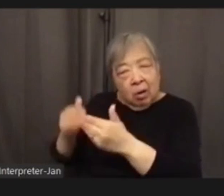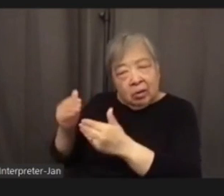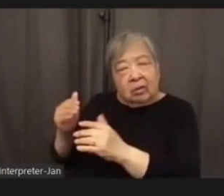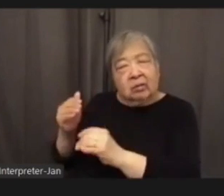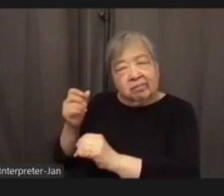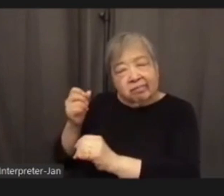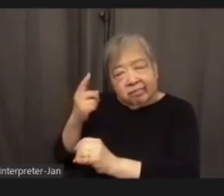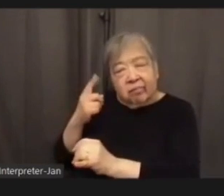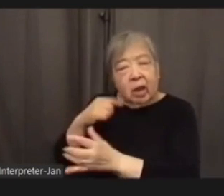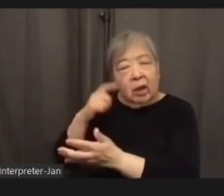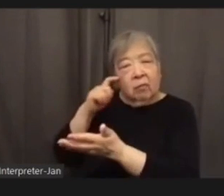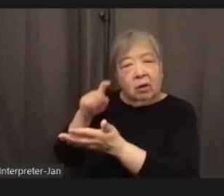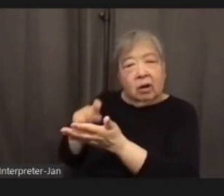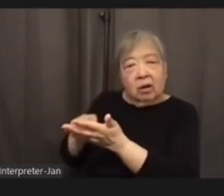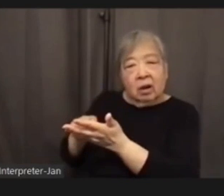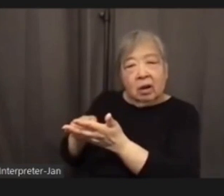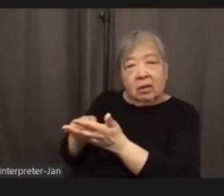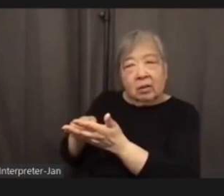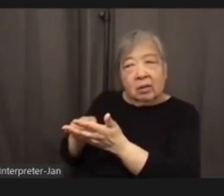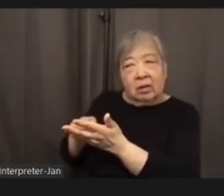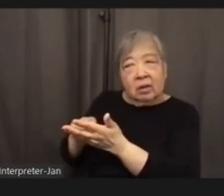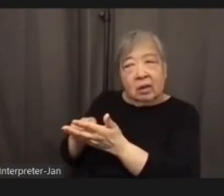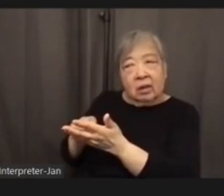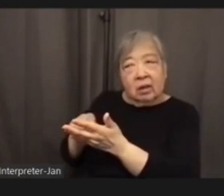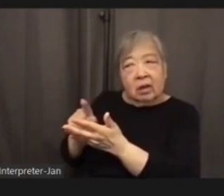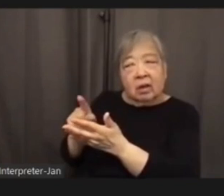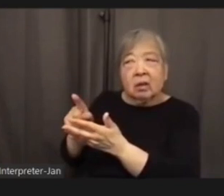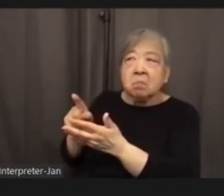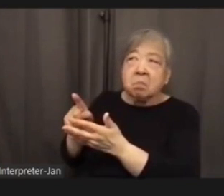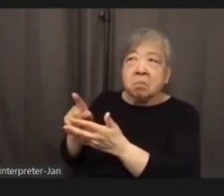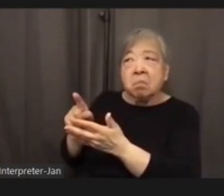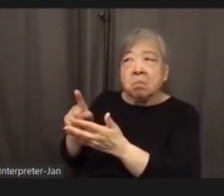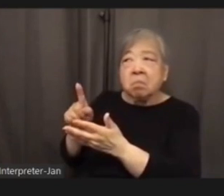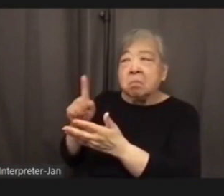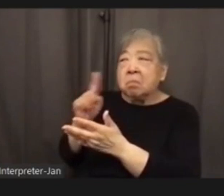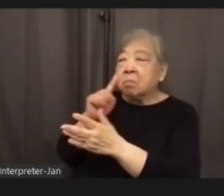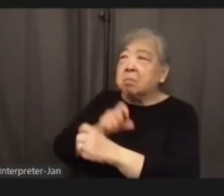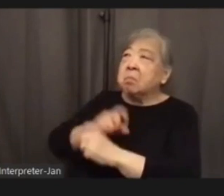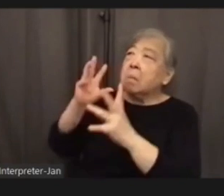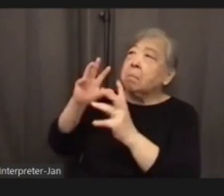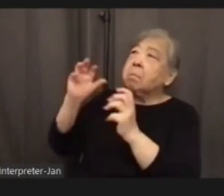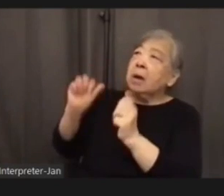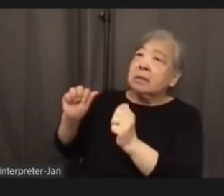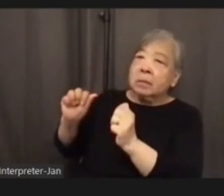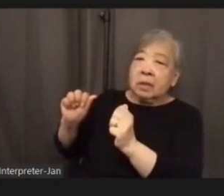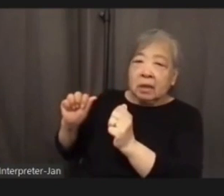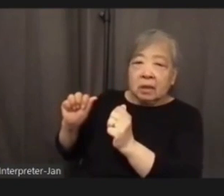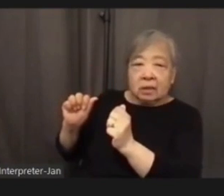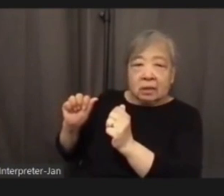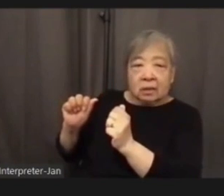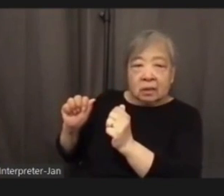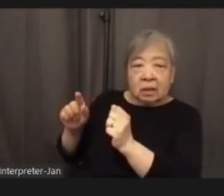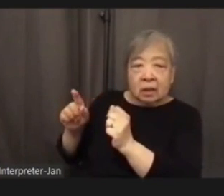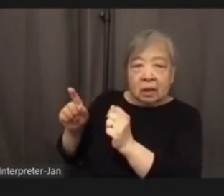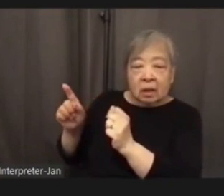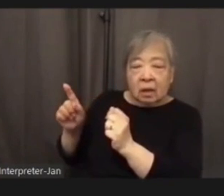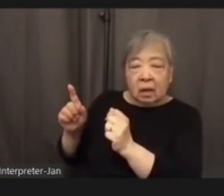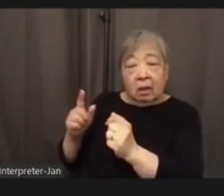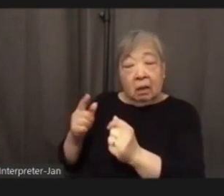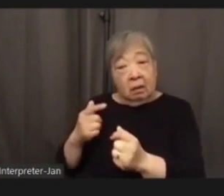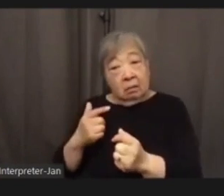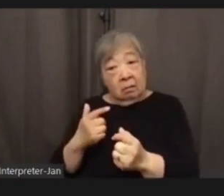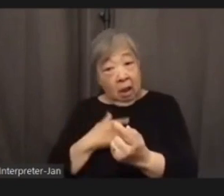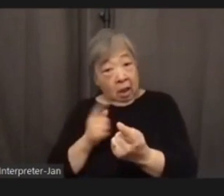recognized the possibilities with means. And when I met Nobuko,